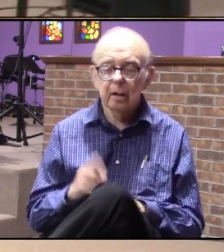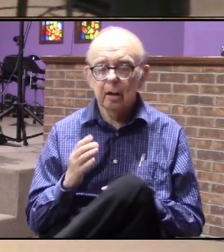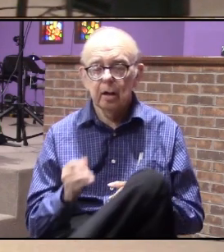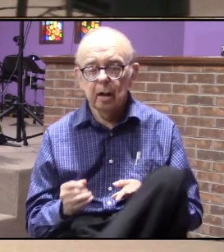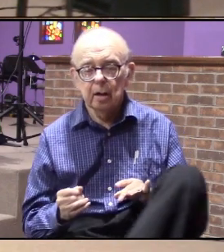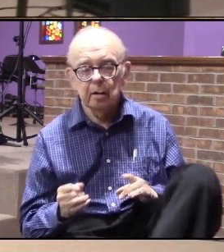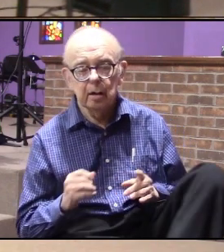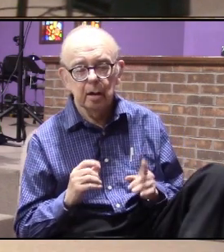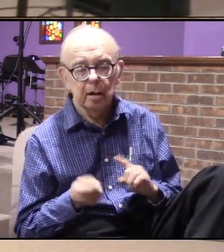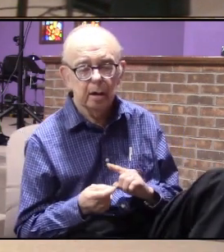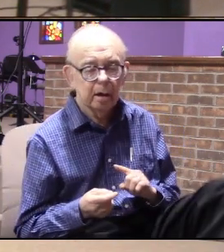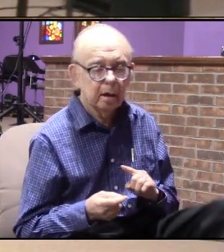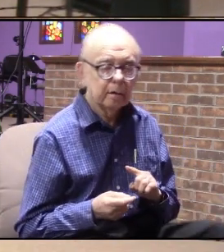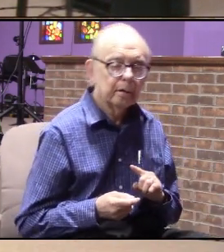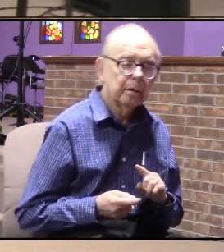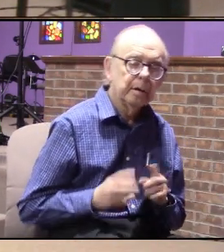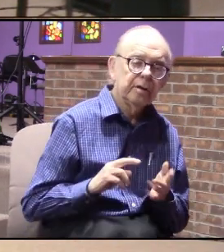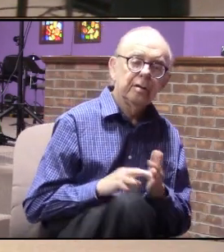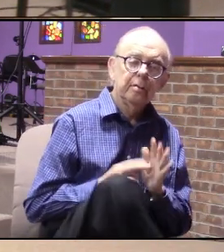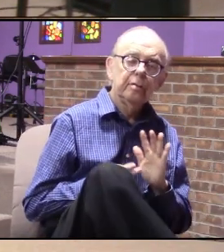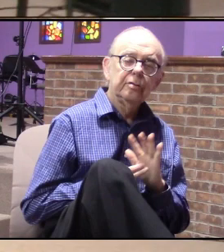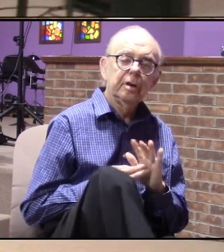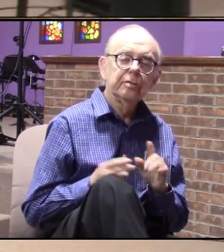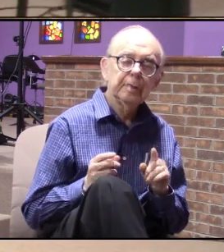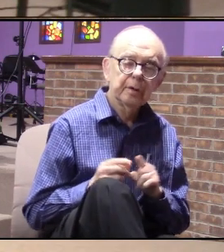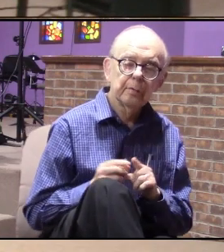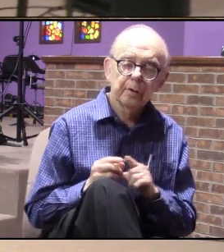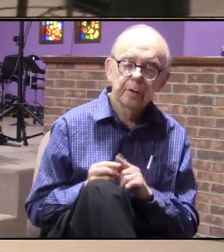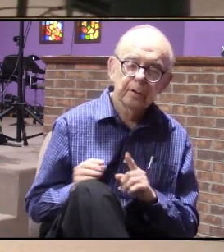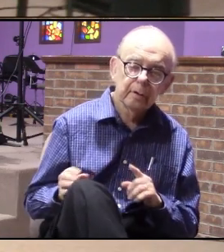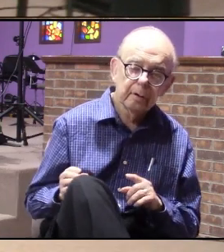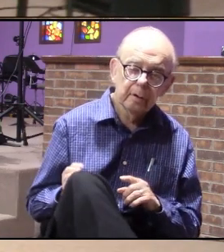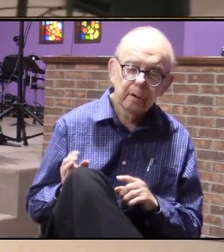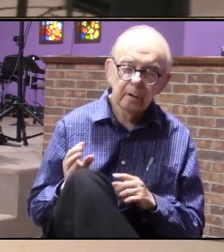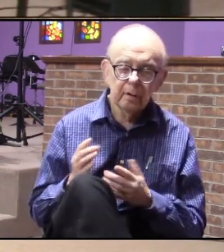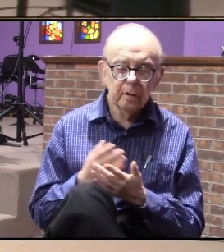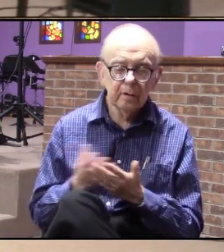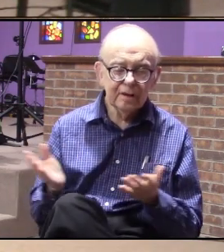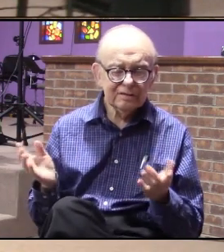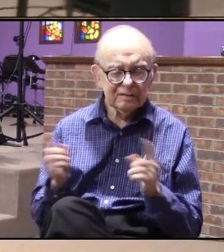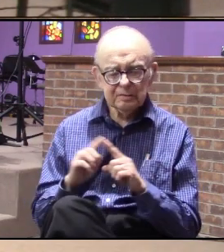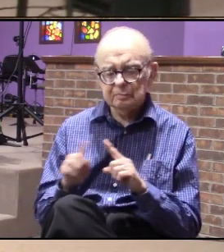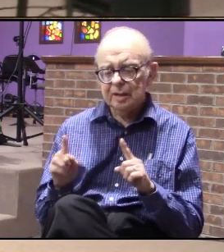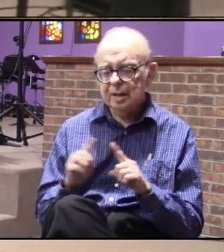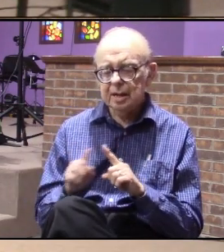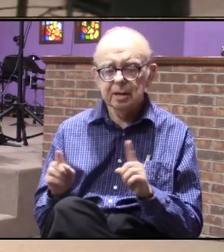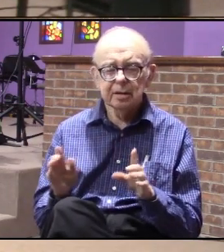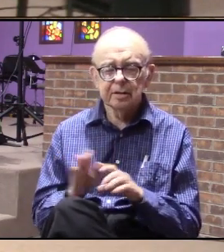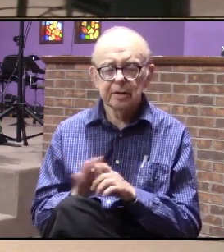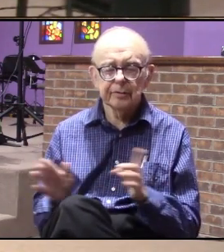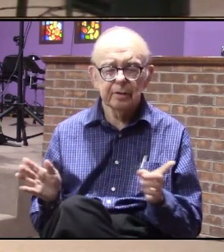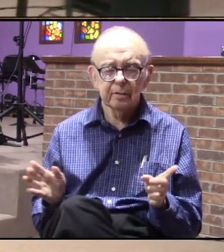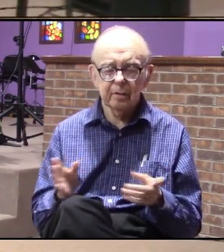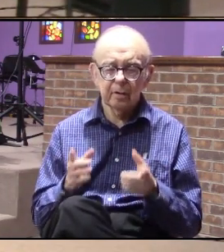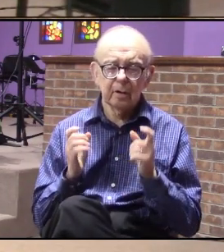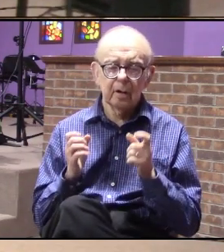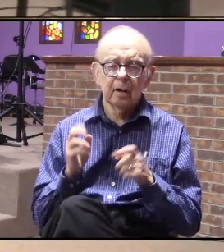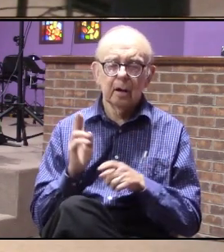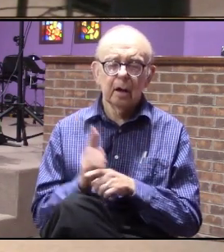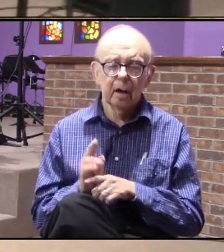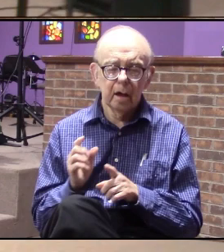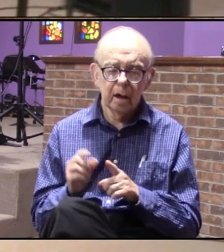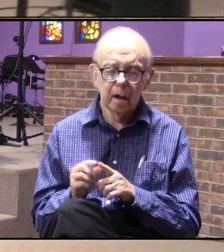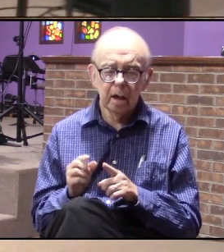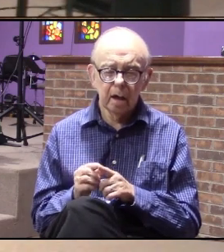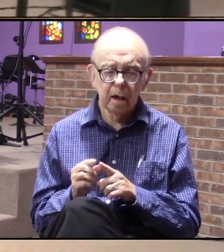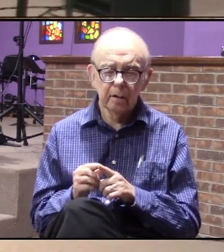Because they've changed the meaning of the word to mean something totally different. And all of a sudden you're using this word